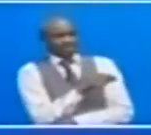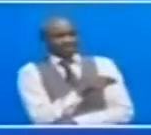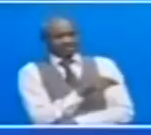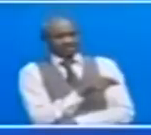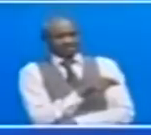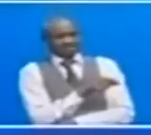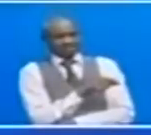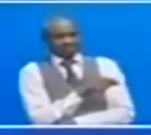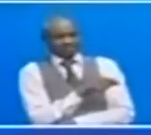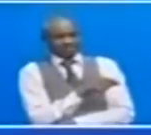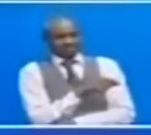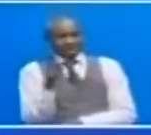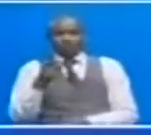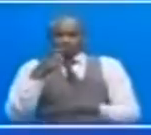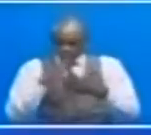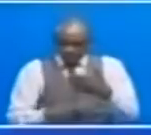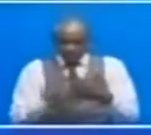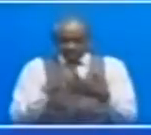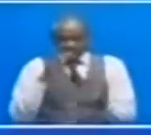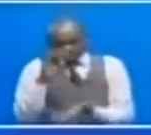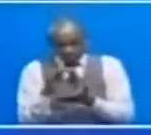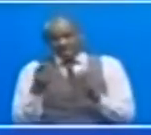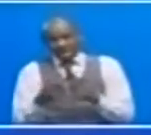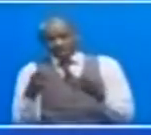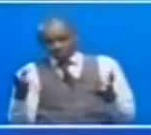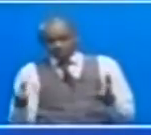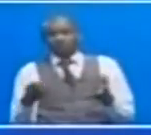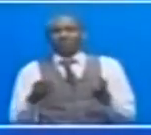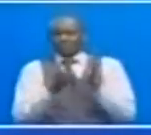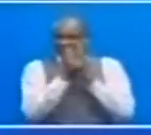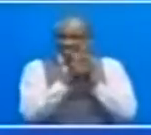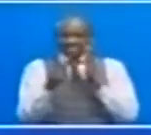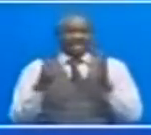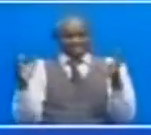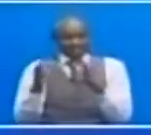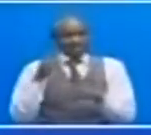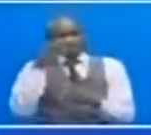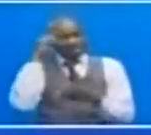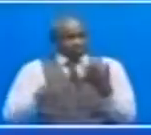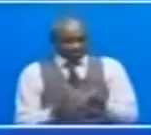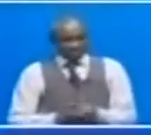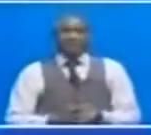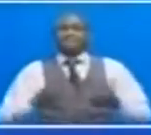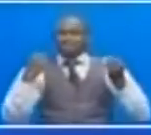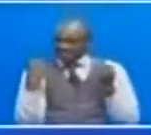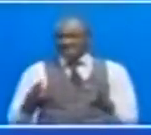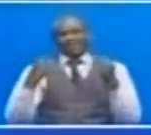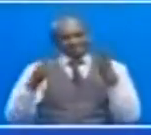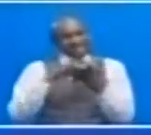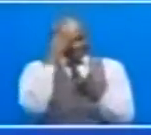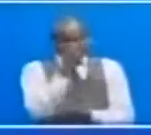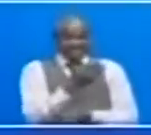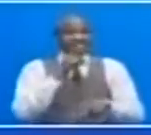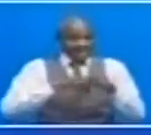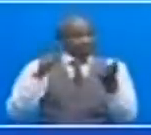far as cost-cutting measures and just overall efficiency at the company level? Yeah, many, many lessons. You know, it's only when